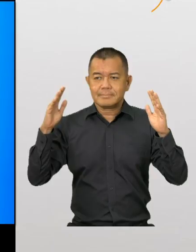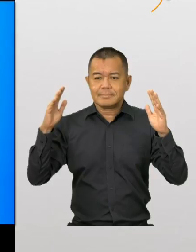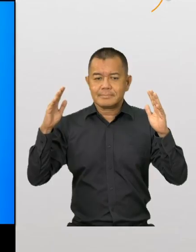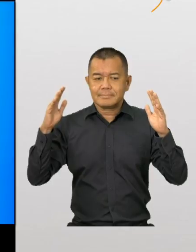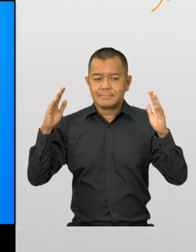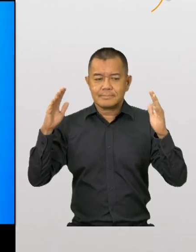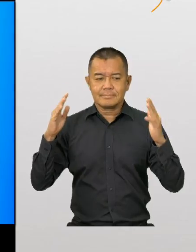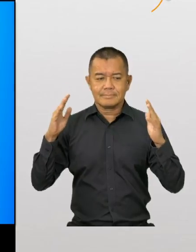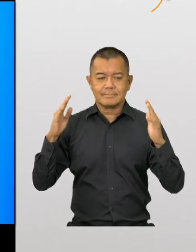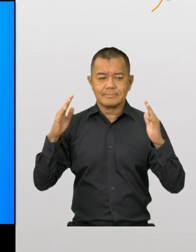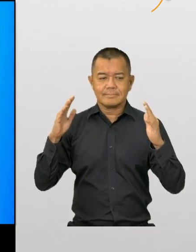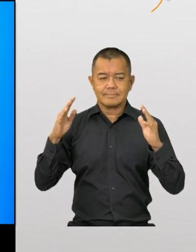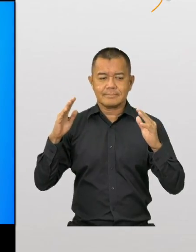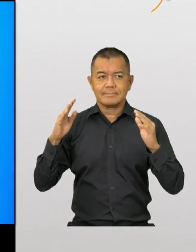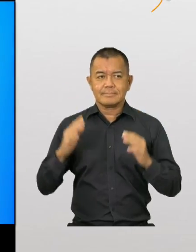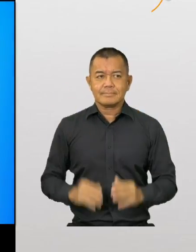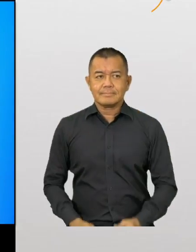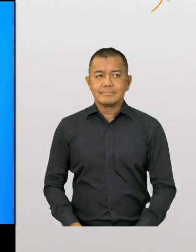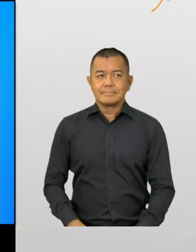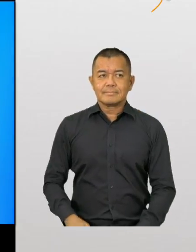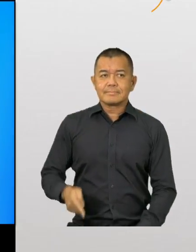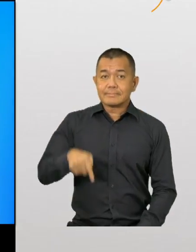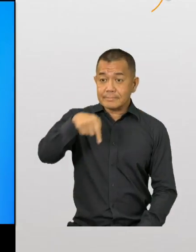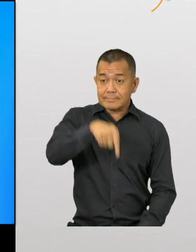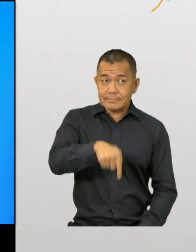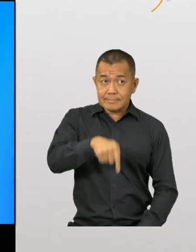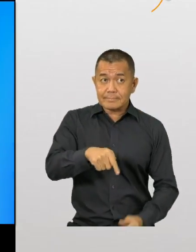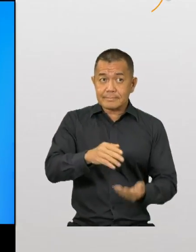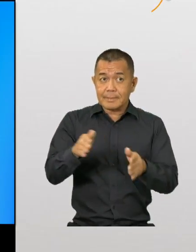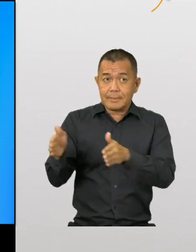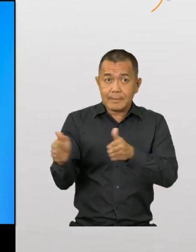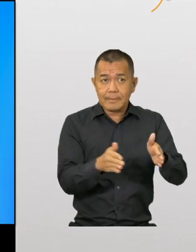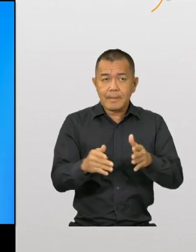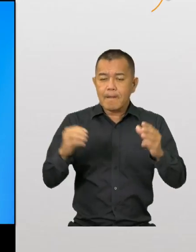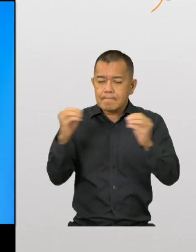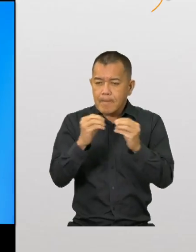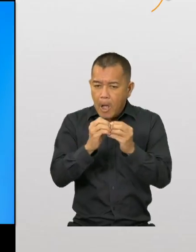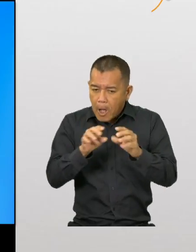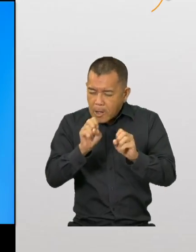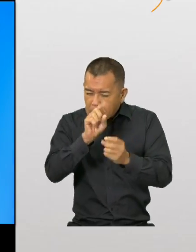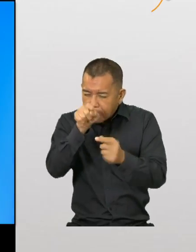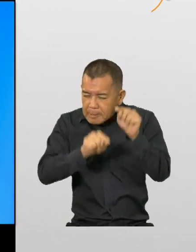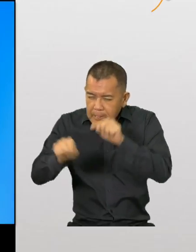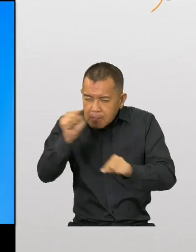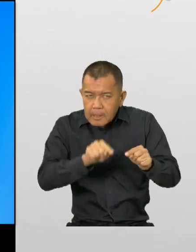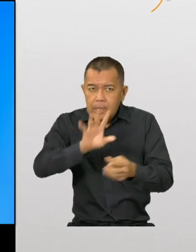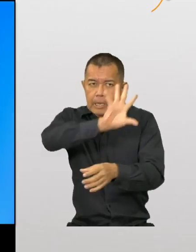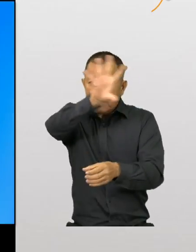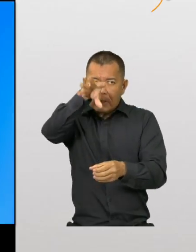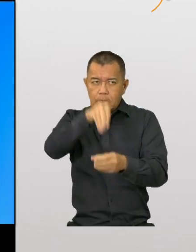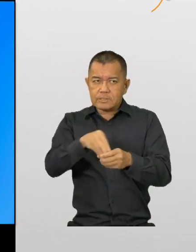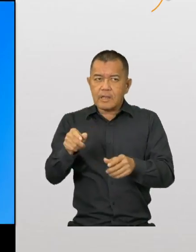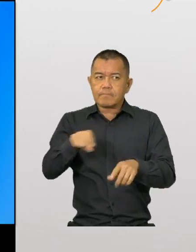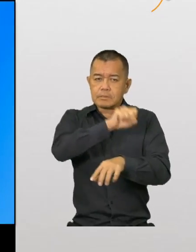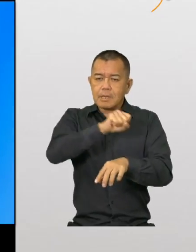Our schemes are now more comprehensive and inclusive, and Singaporeans can have more peace of mind that their healthcare needs are